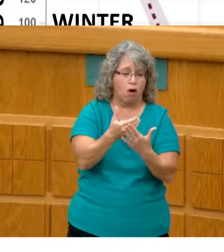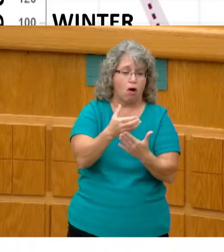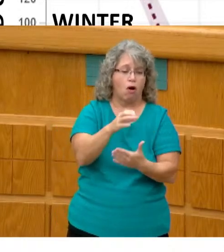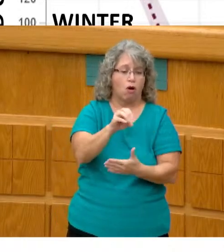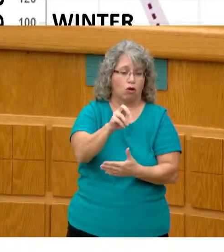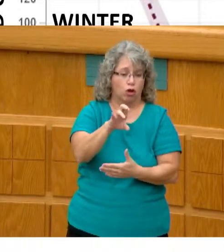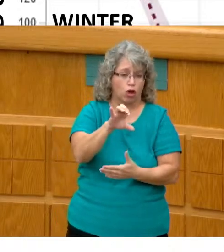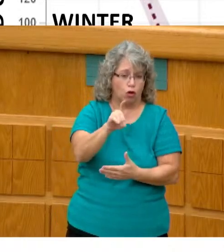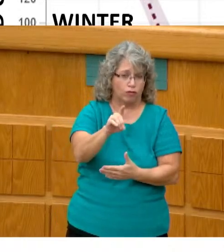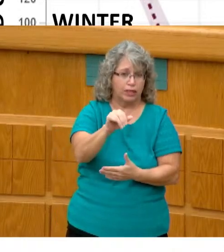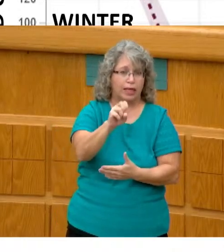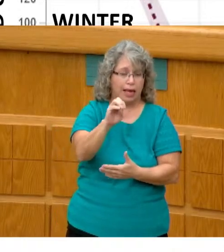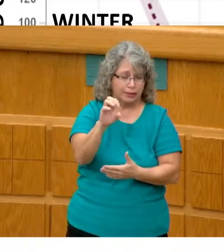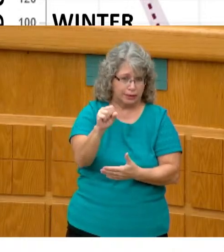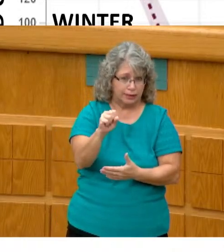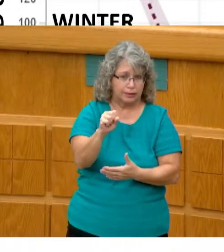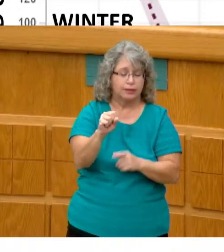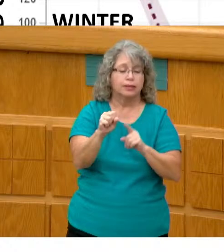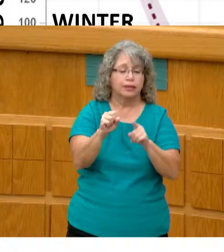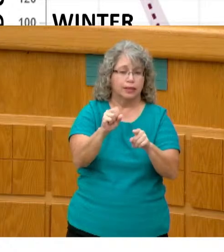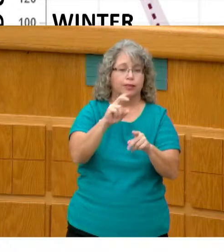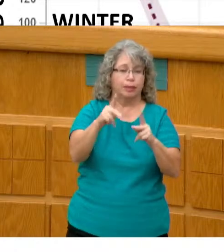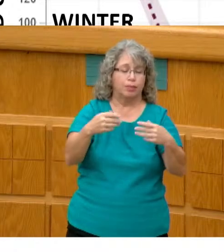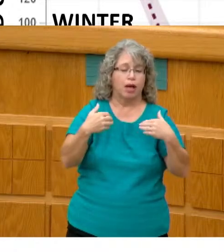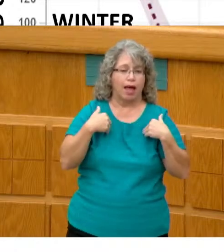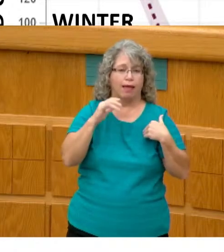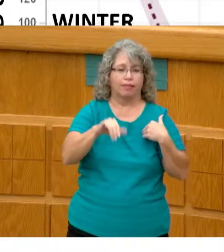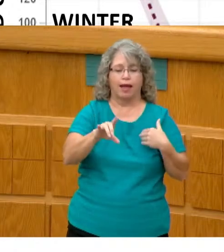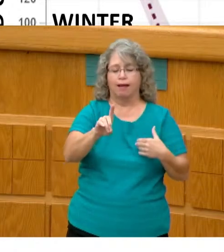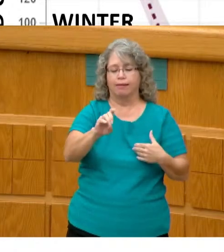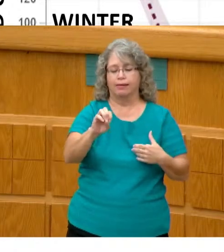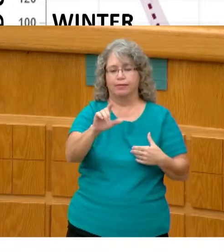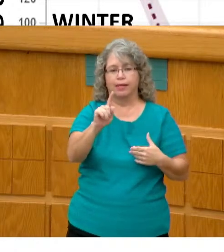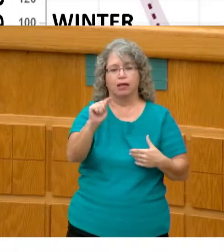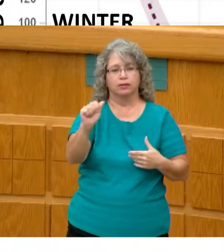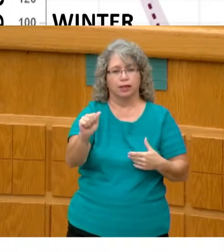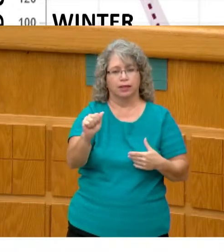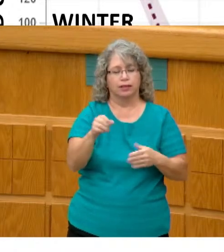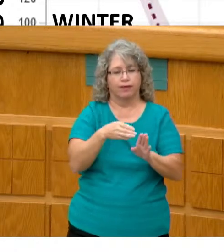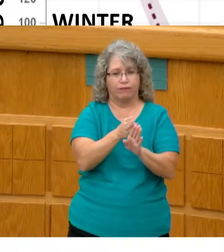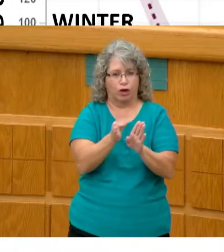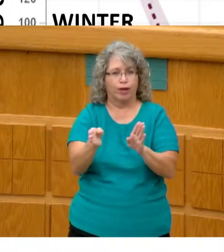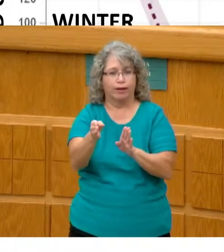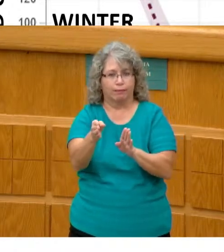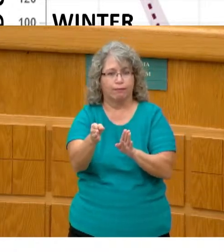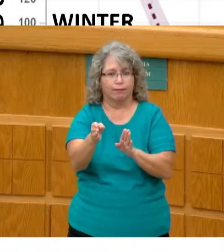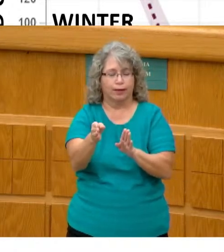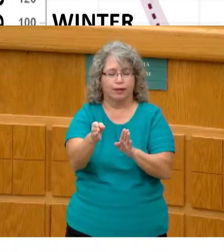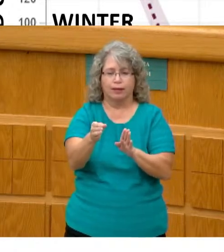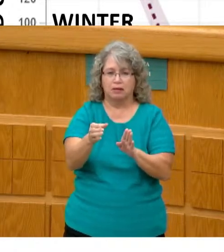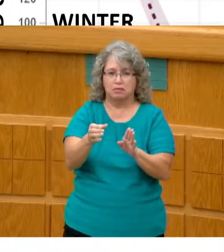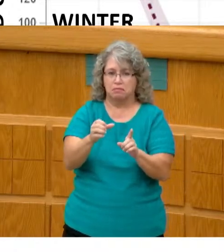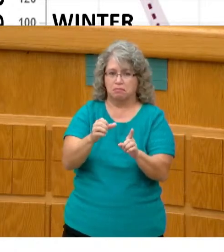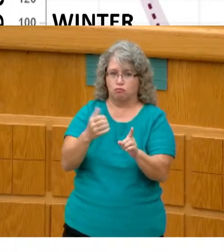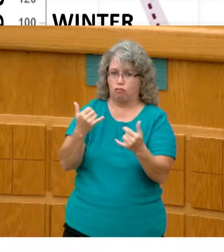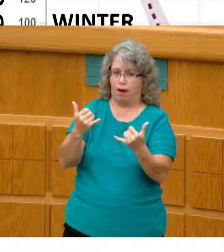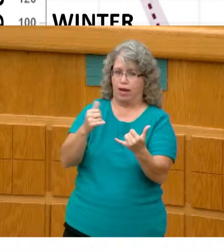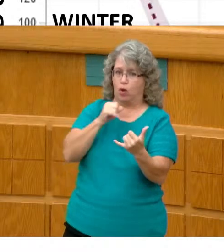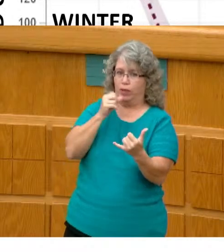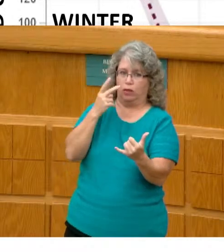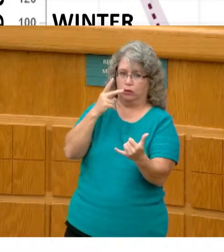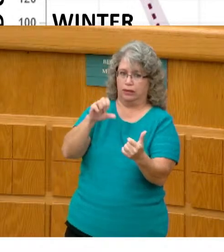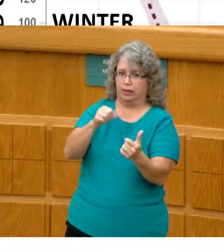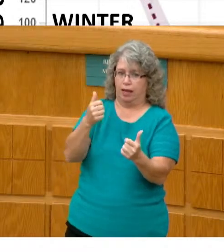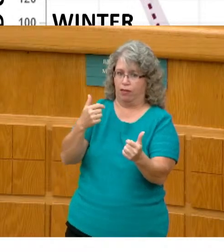people were infected with the Delta variant. And so there's not some other variant right now that's coming up behind Delta that's even more